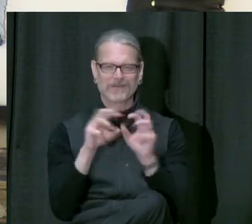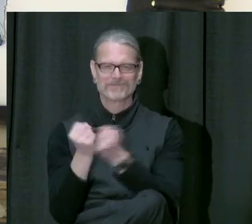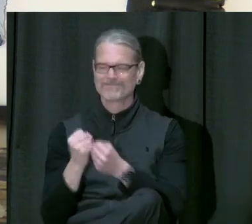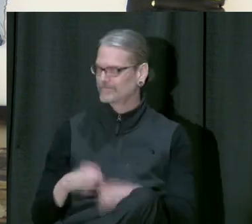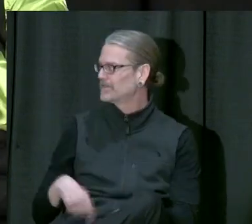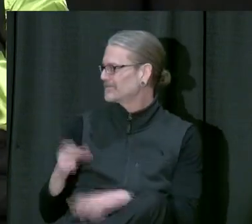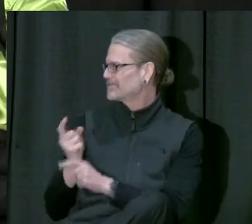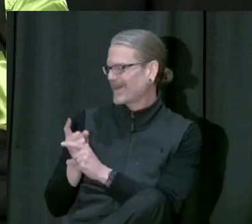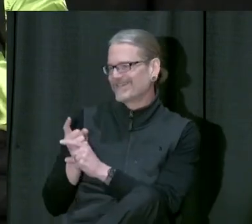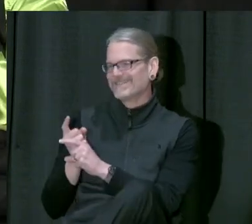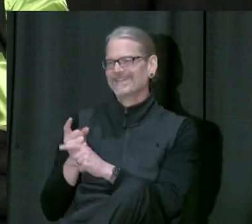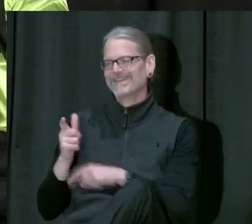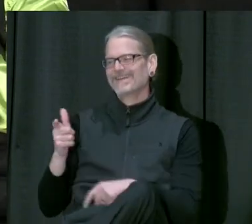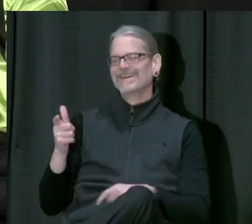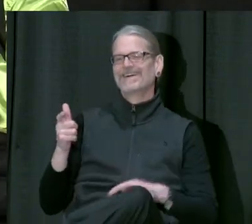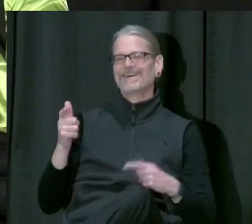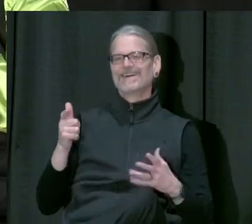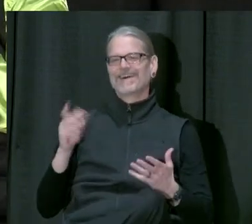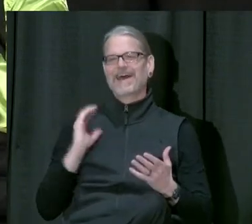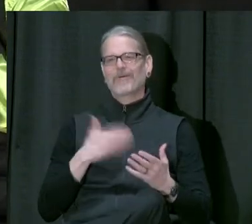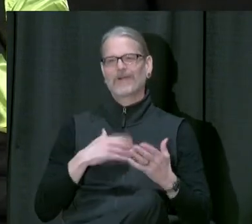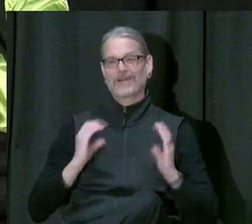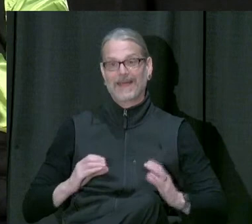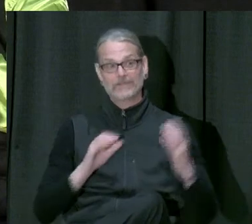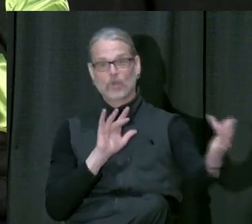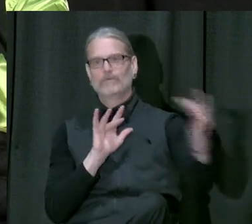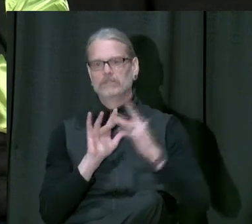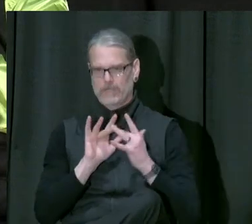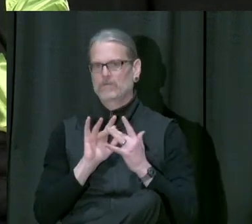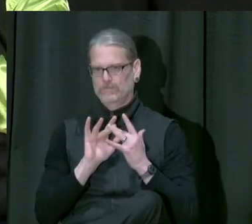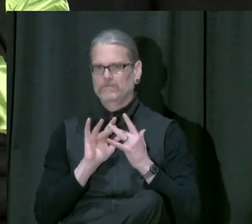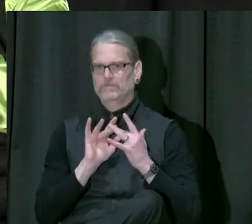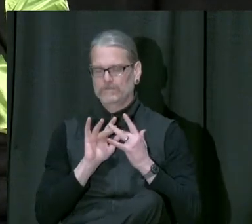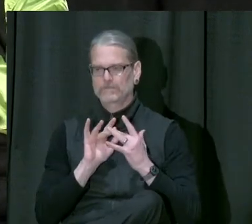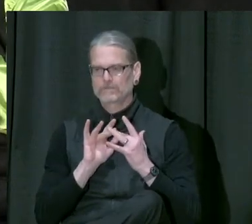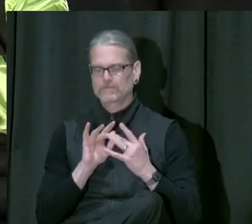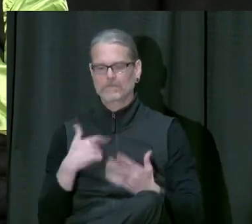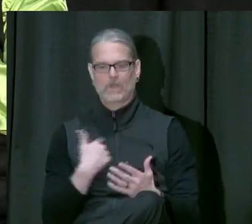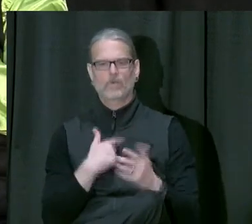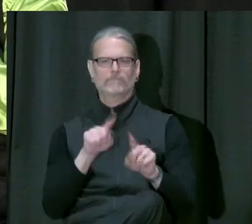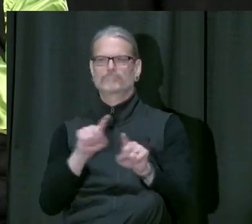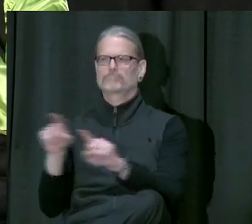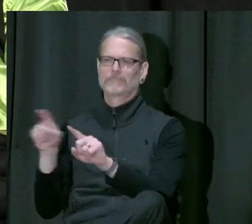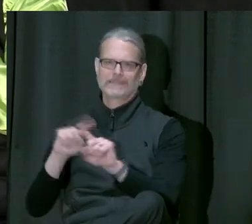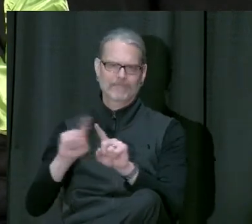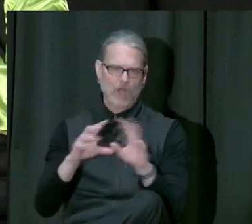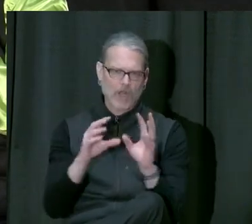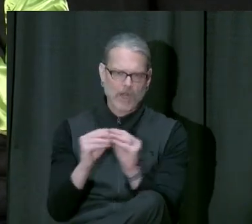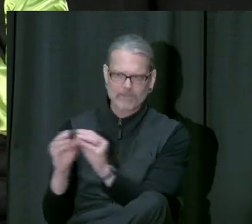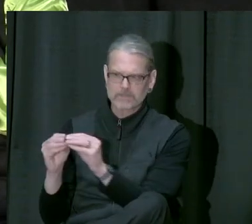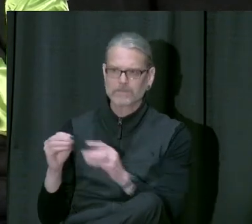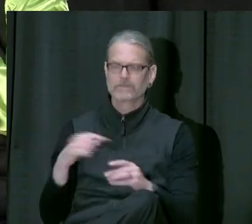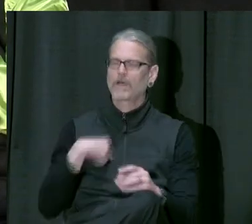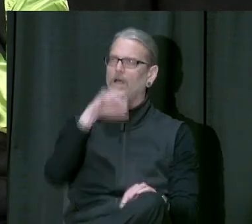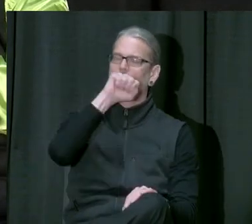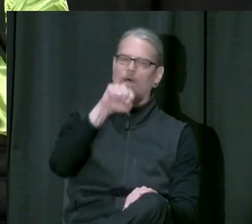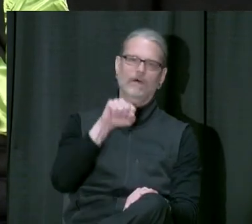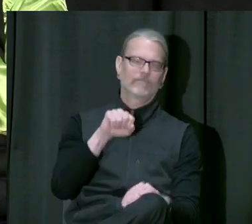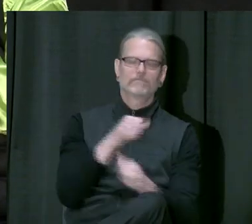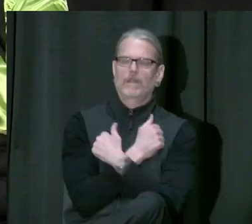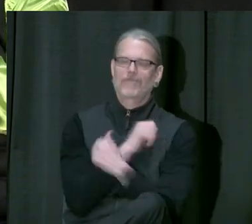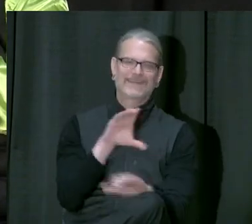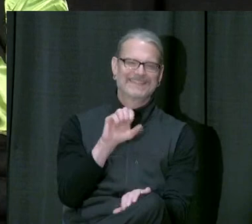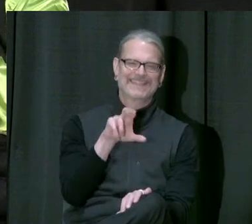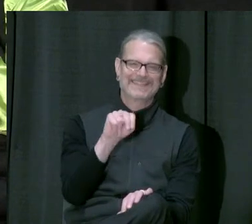of where clients are reaching out to us, we are at a lot of different conferences. We love CSUN. This is my fifth year now